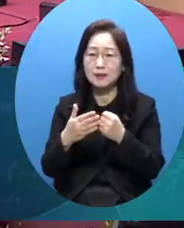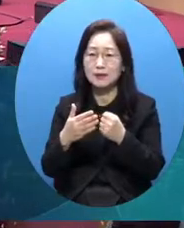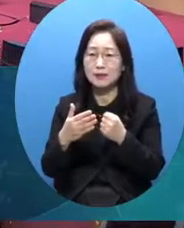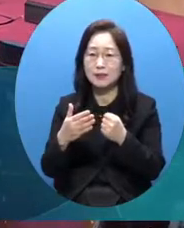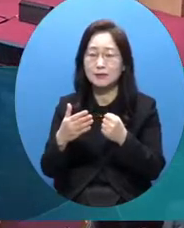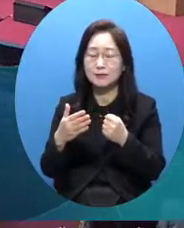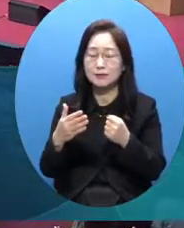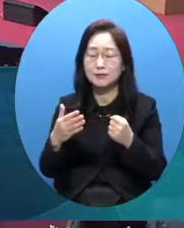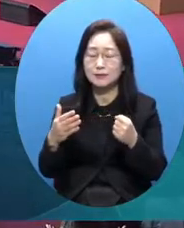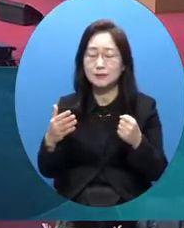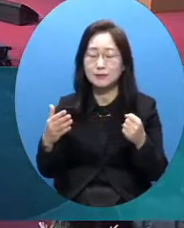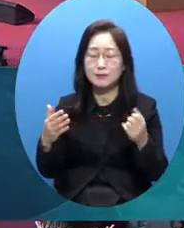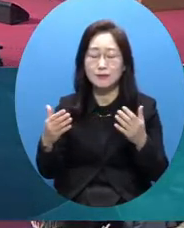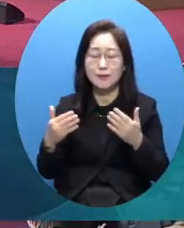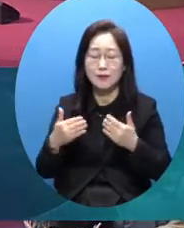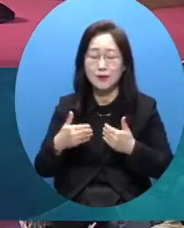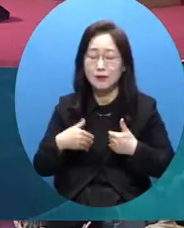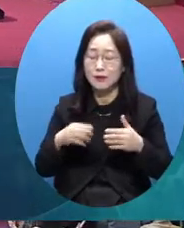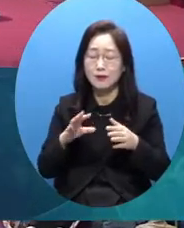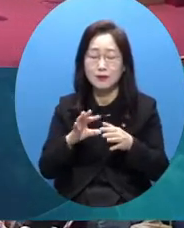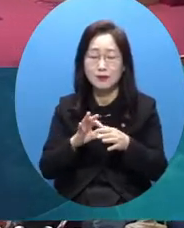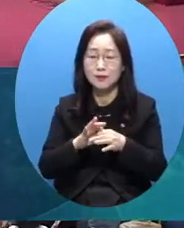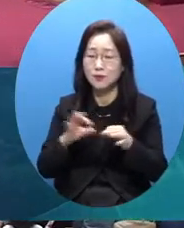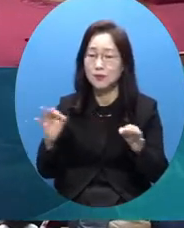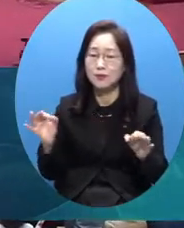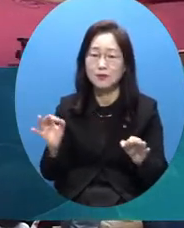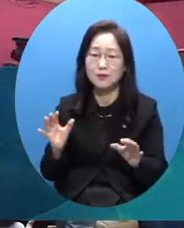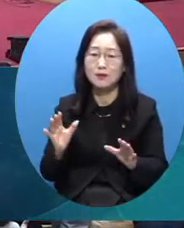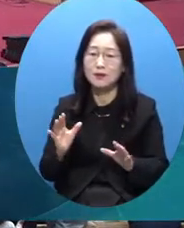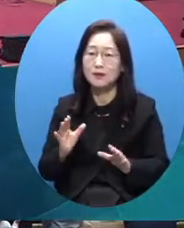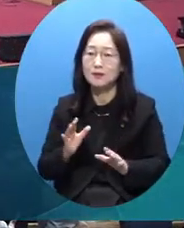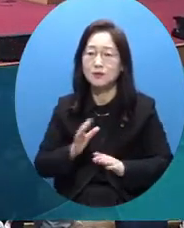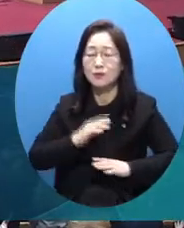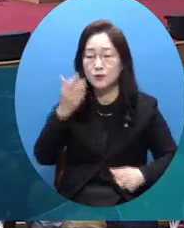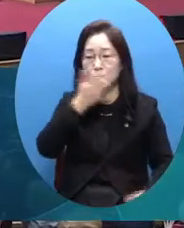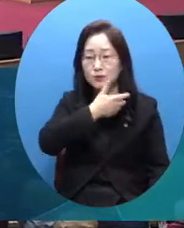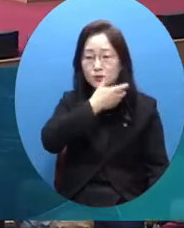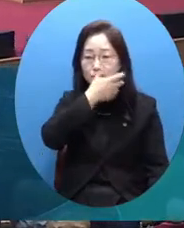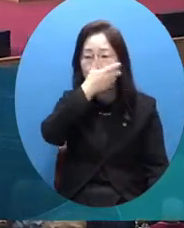for I dreamed that at last I shall look on his face